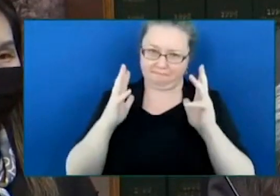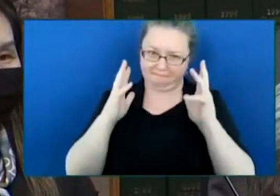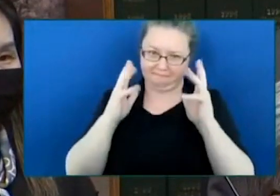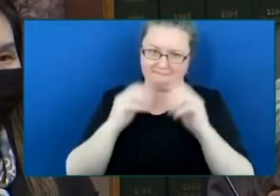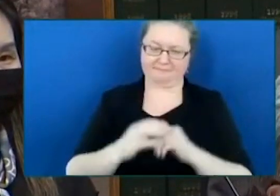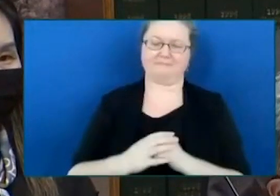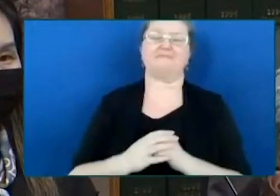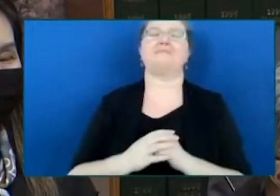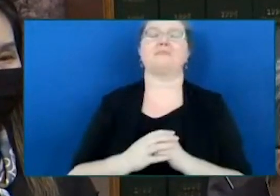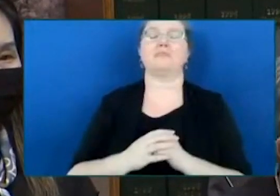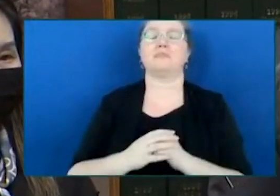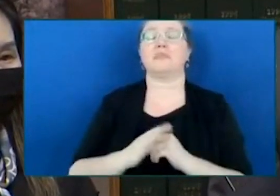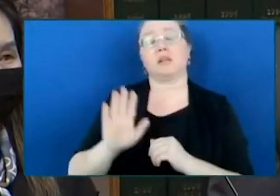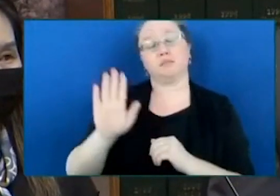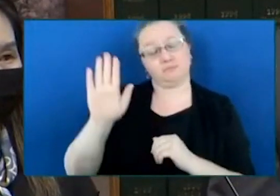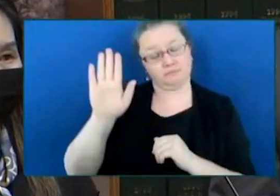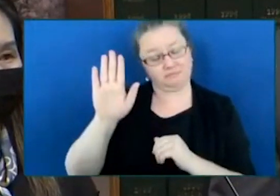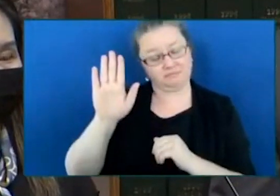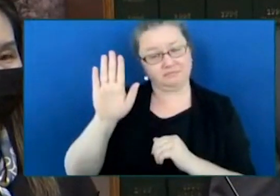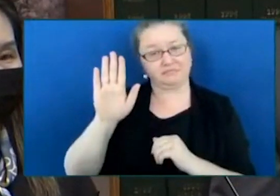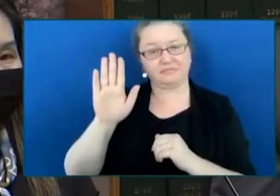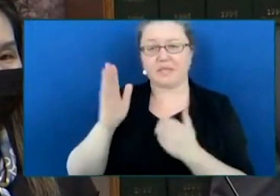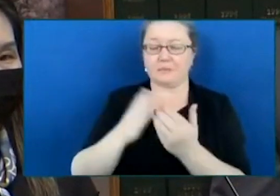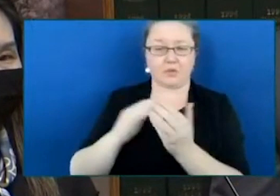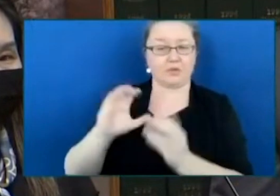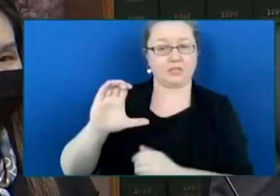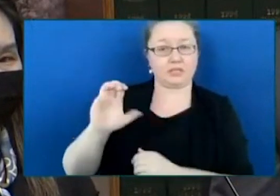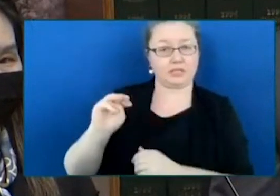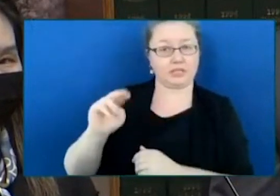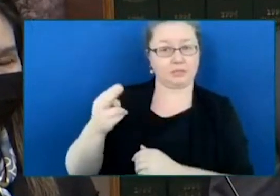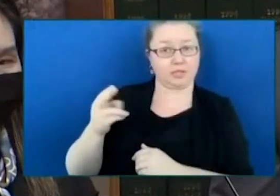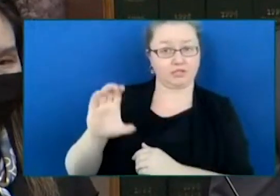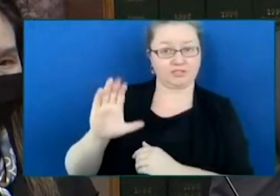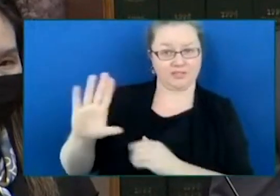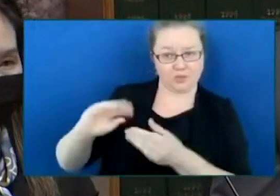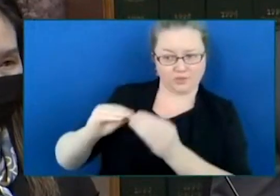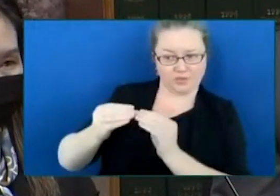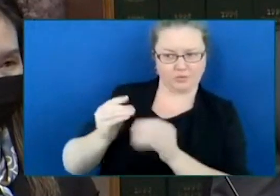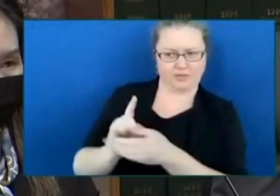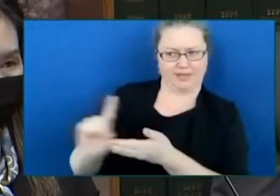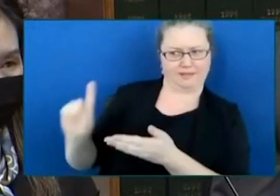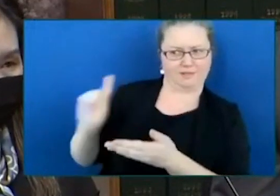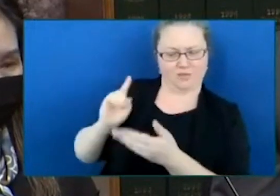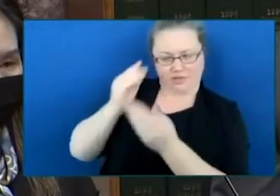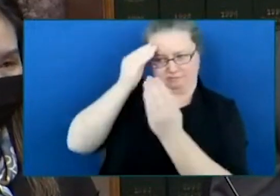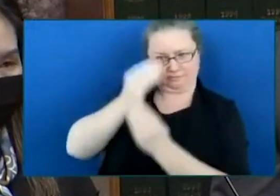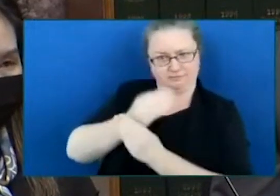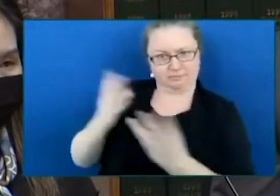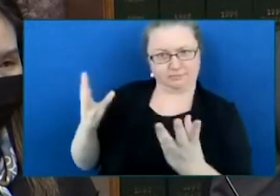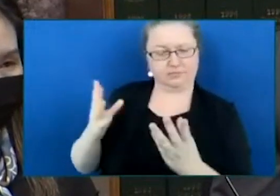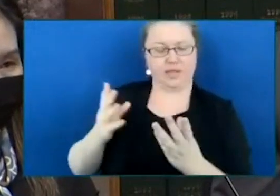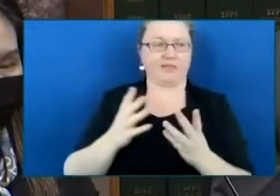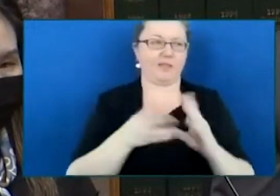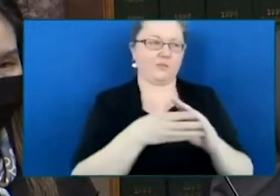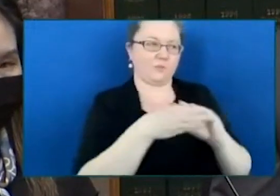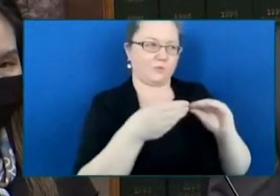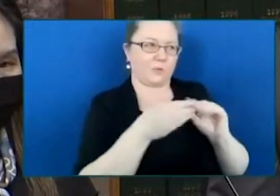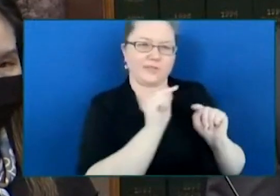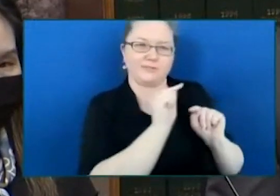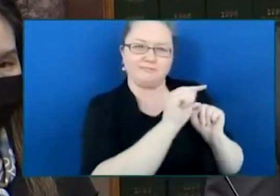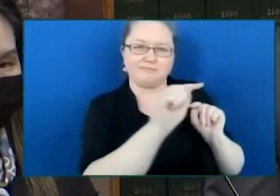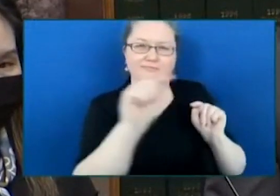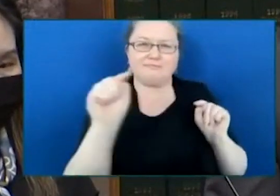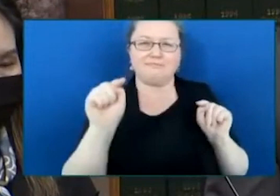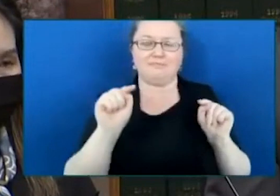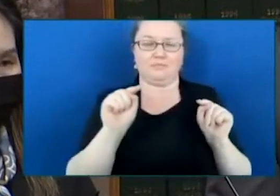But we all know, Mr. Speaker, whether from the CMHC rental numbers that were released last week or the stories that we all hear from people around the